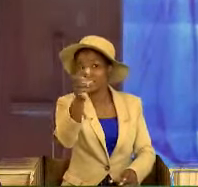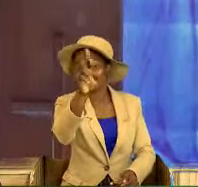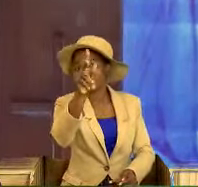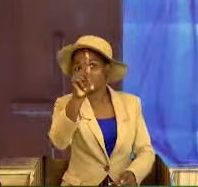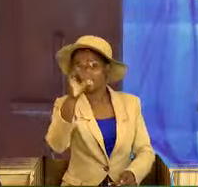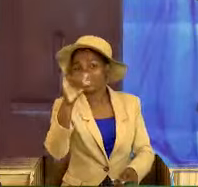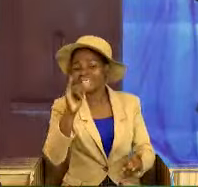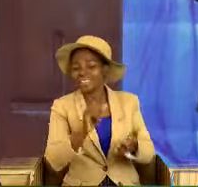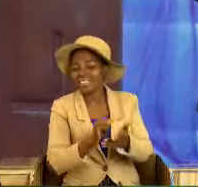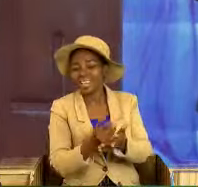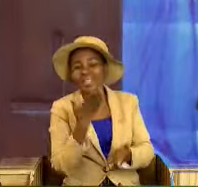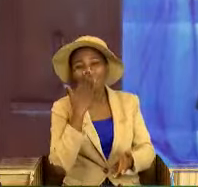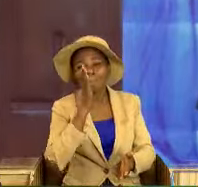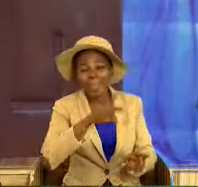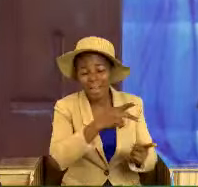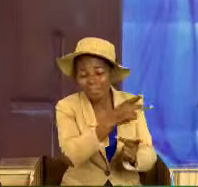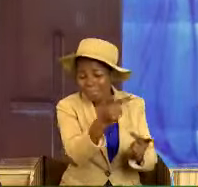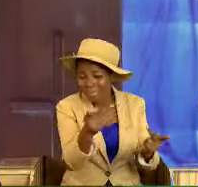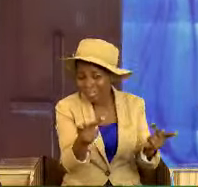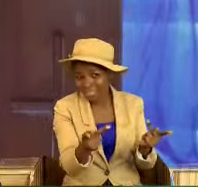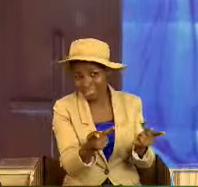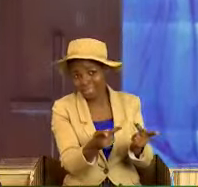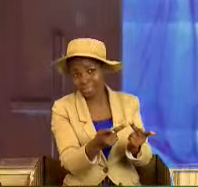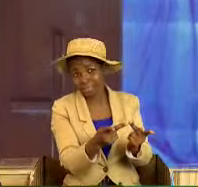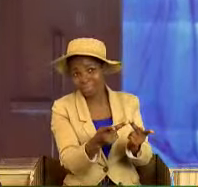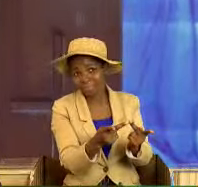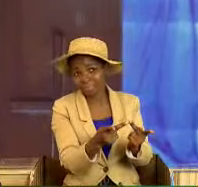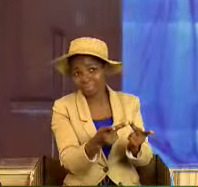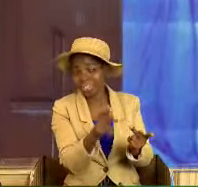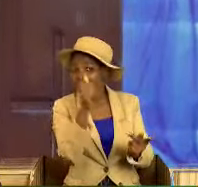disp people call nazare with